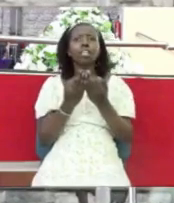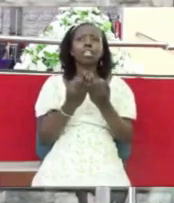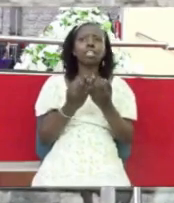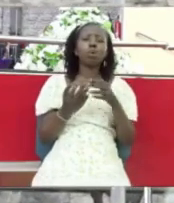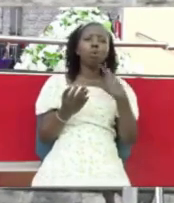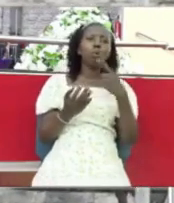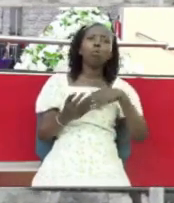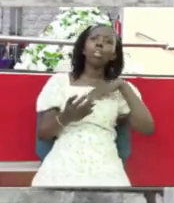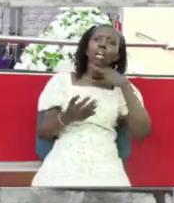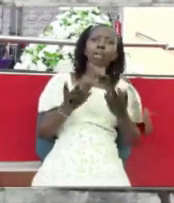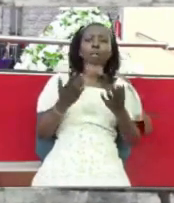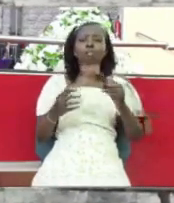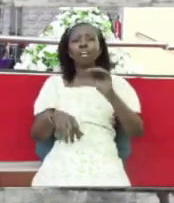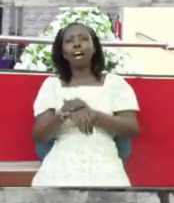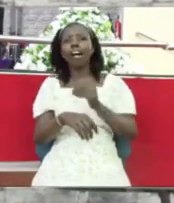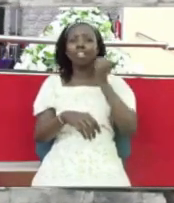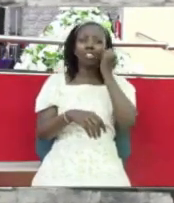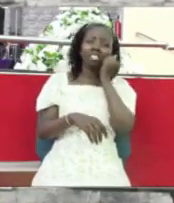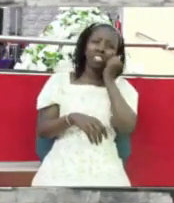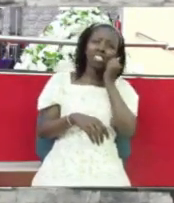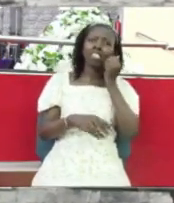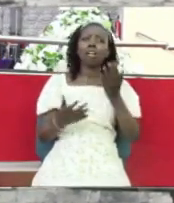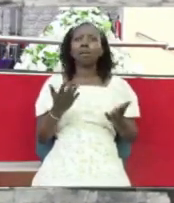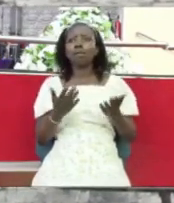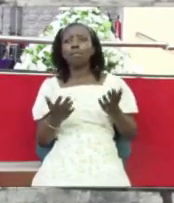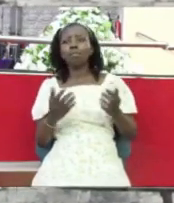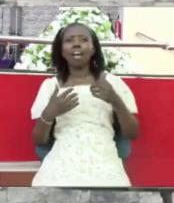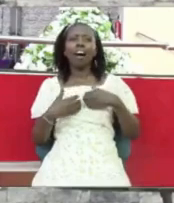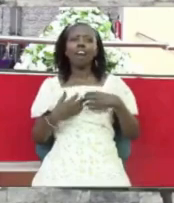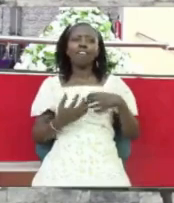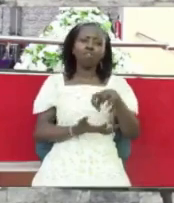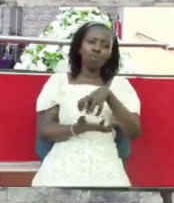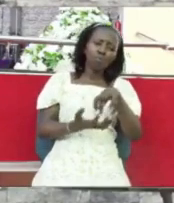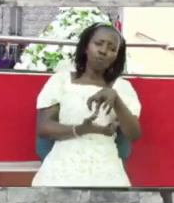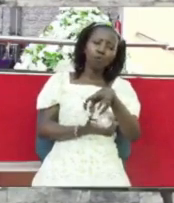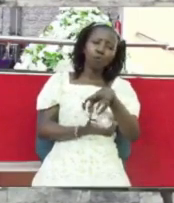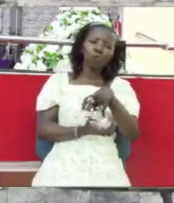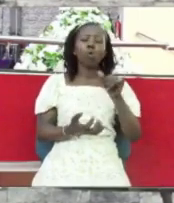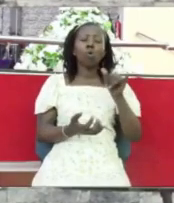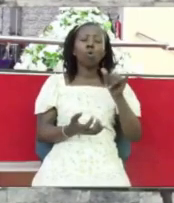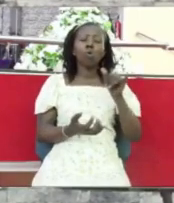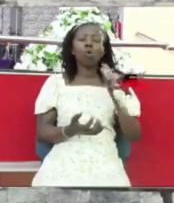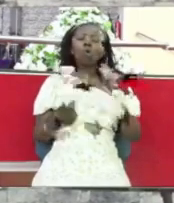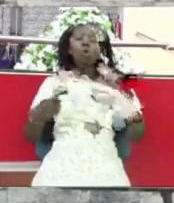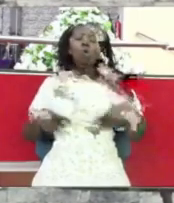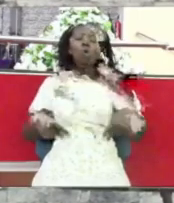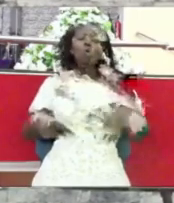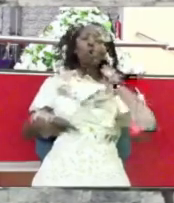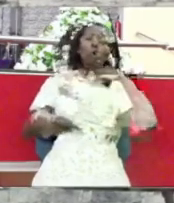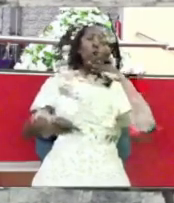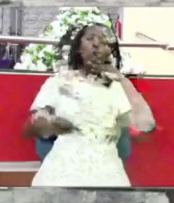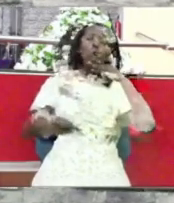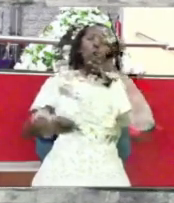this sickness, or they had this disease, or they had this complication. Those people who died in the Lord, we will see